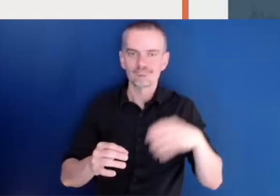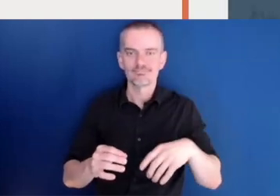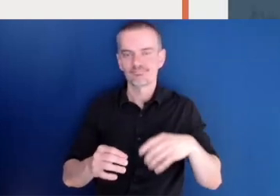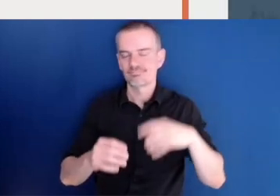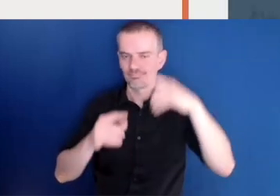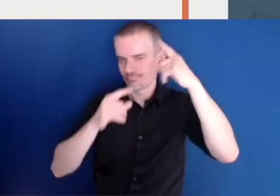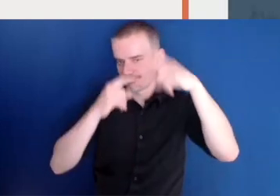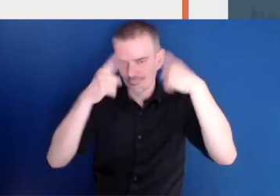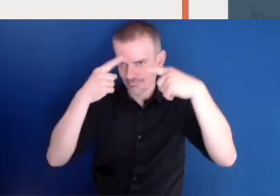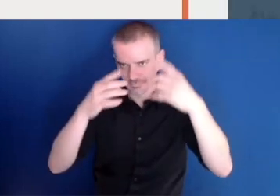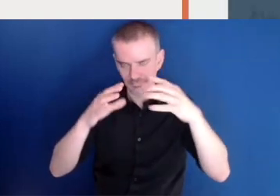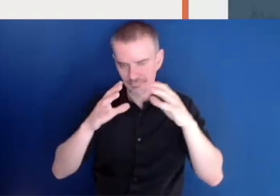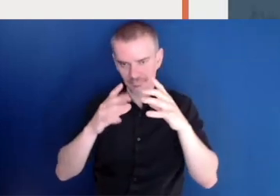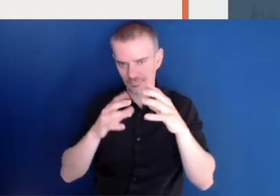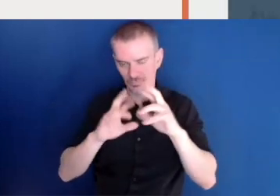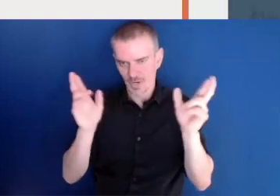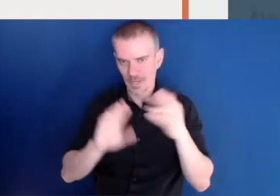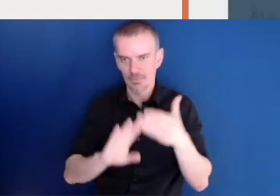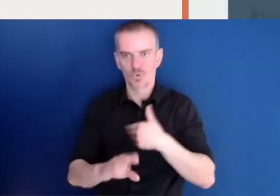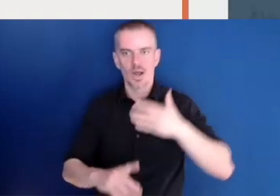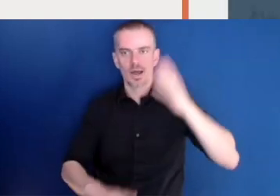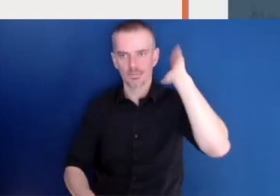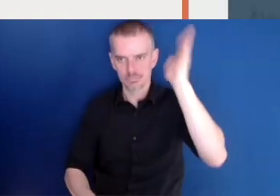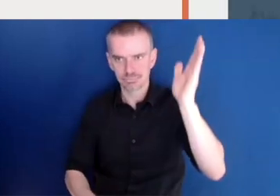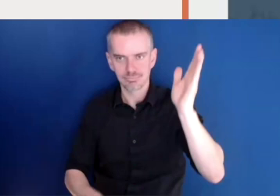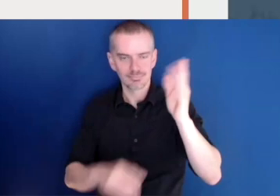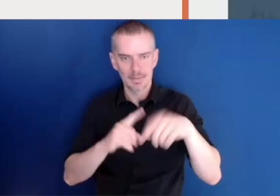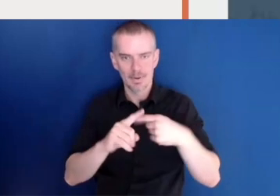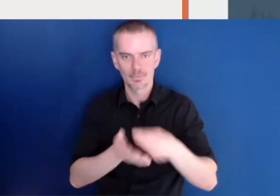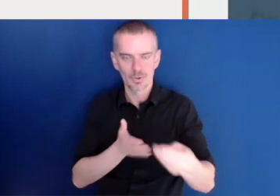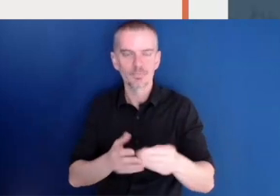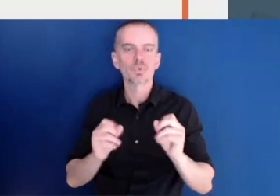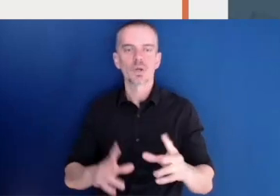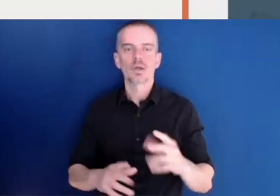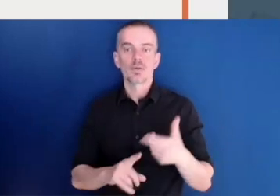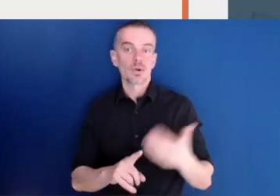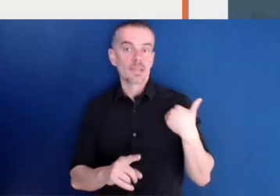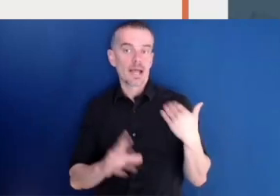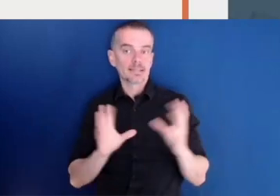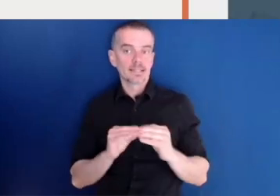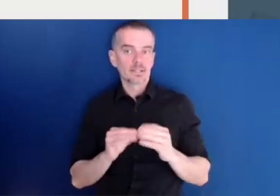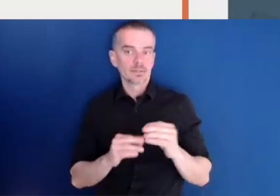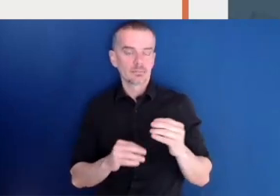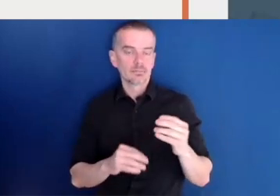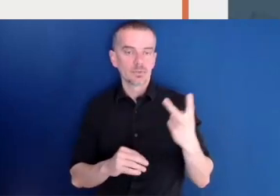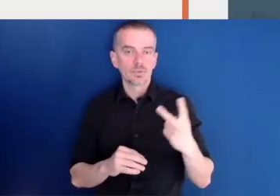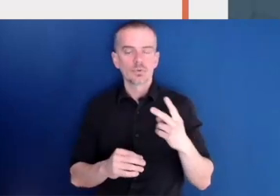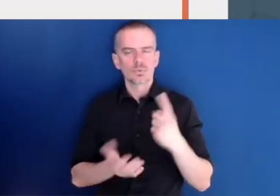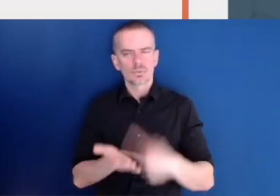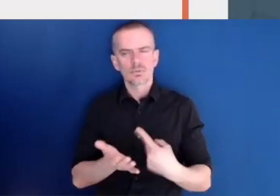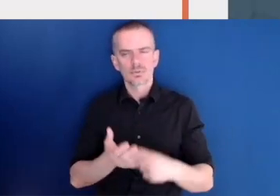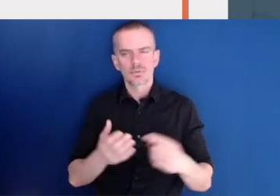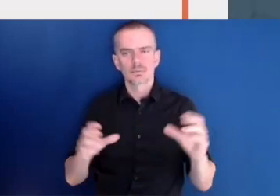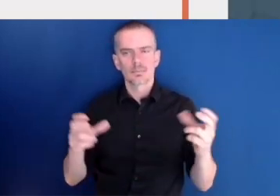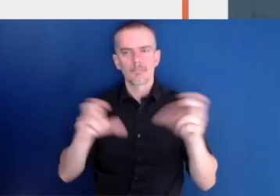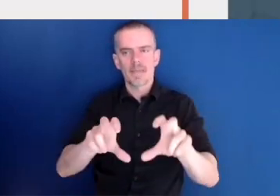mind working before we jump into procurement. So from session 2, we talked about match funding quite a bit,